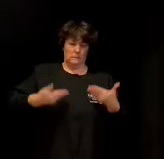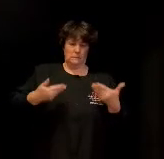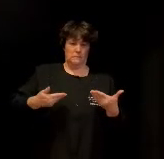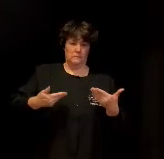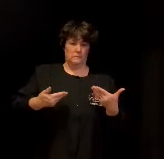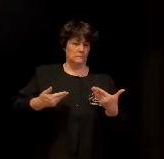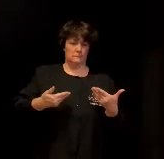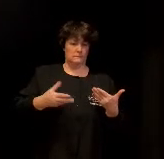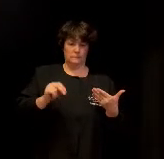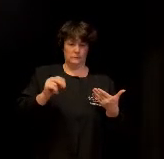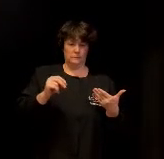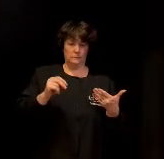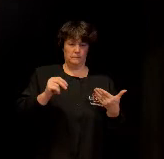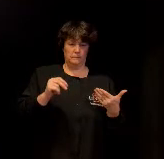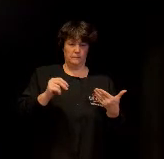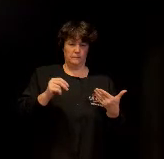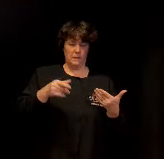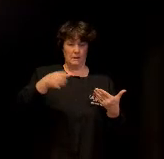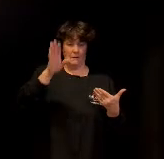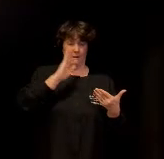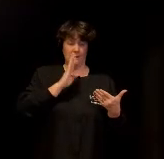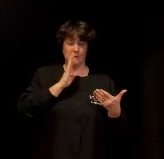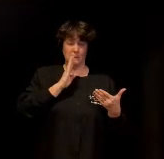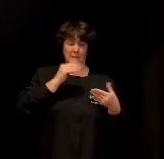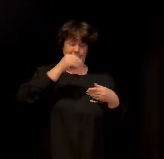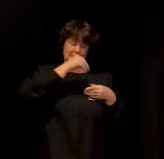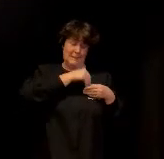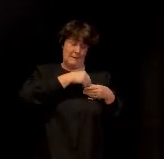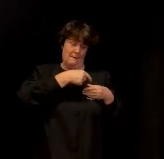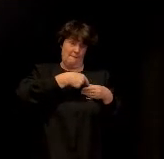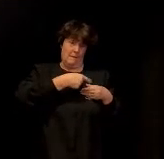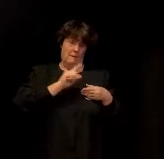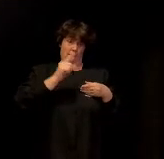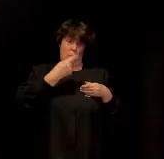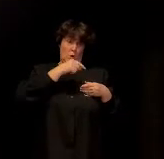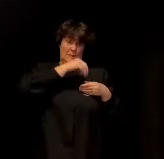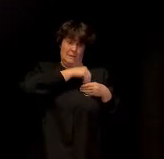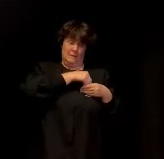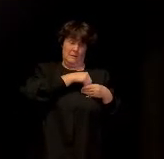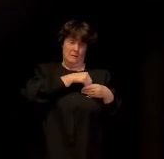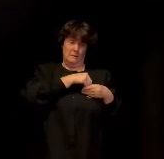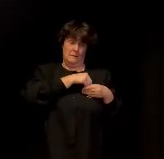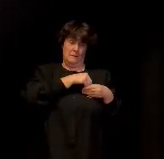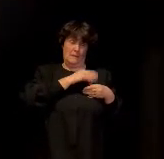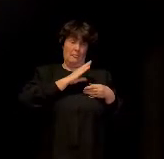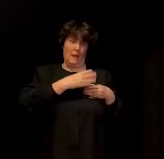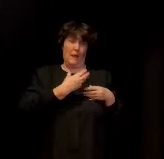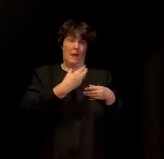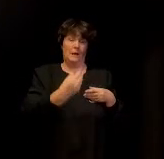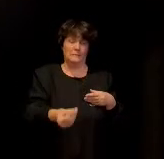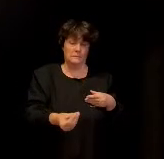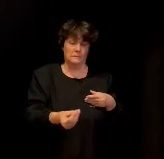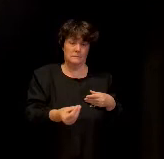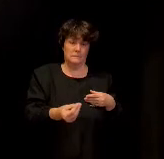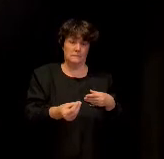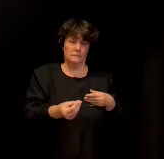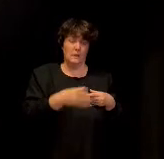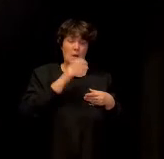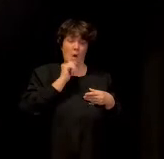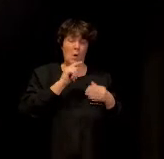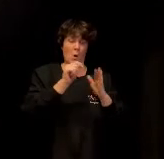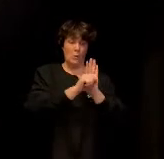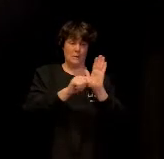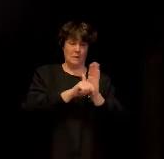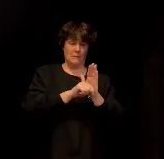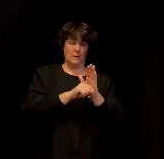here out, not out in. Old Testament revelation was outside in. New